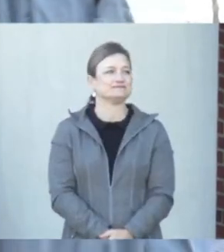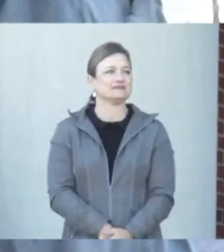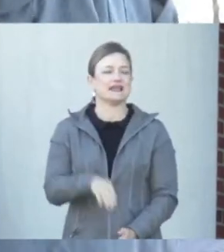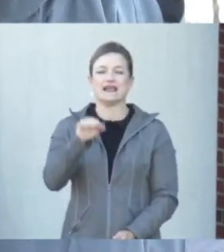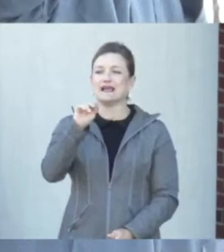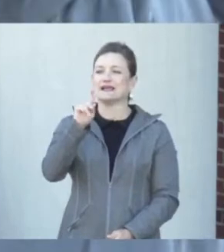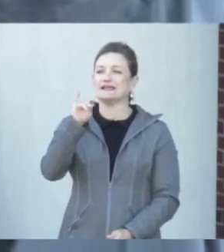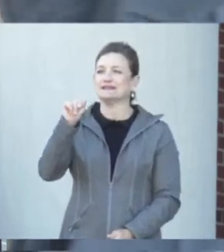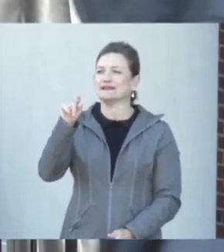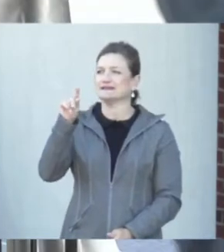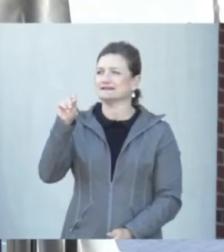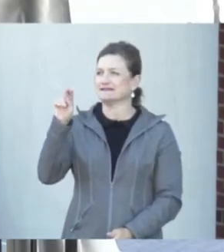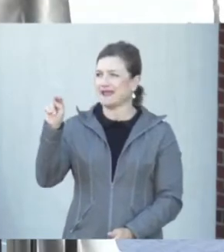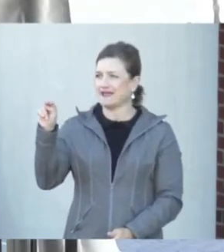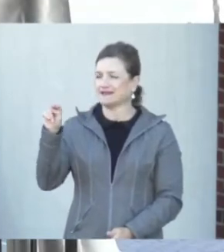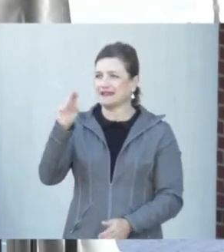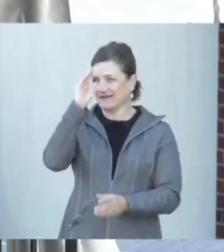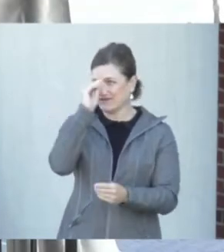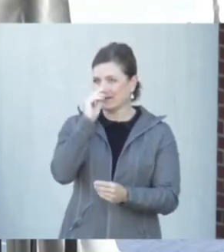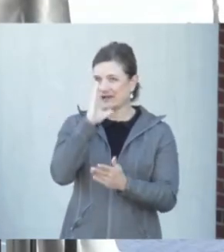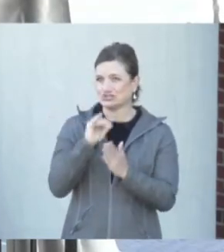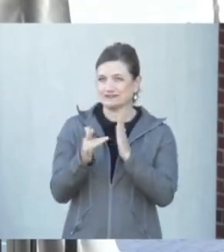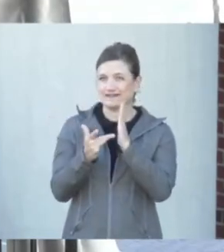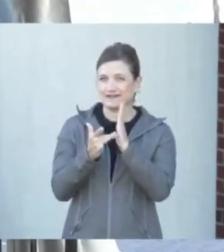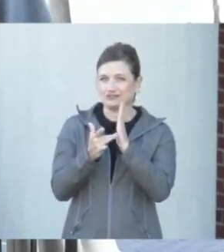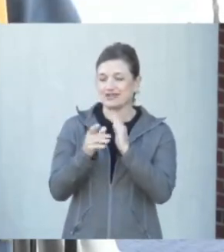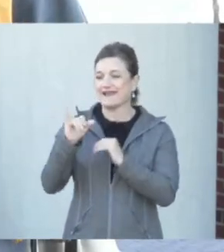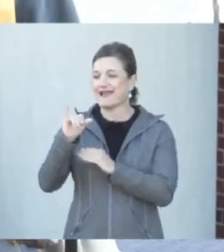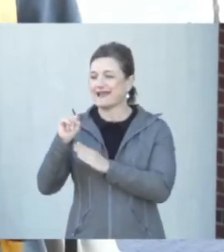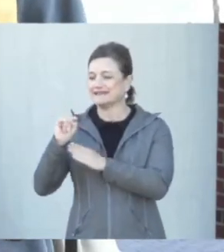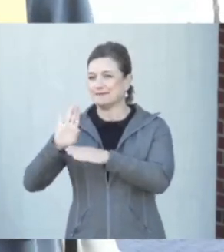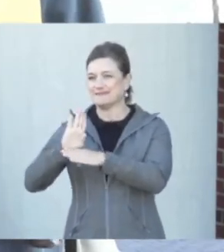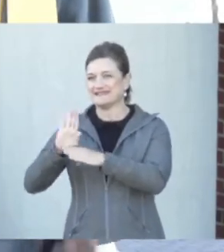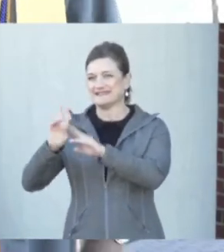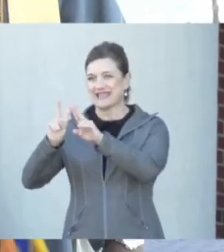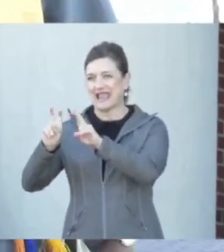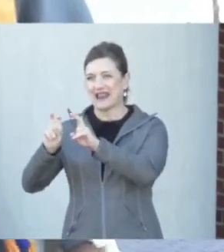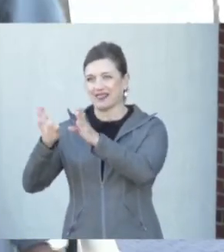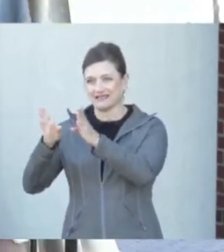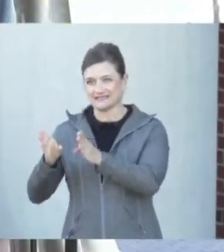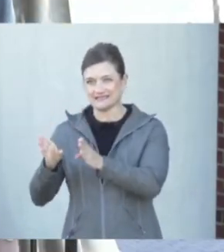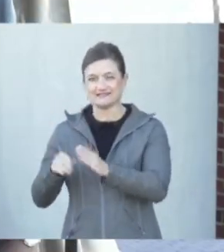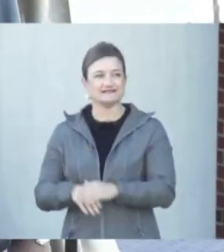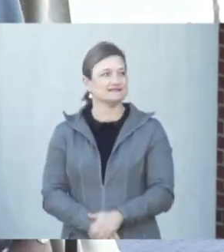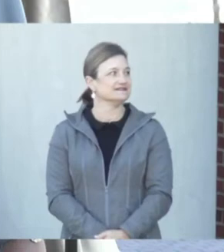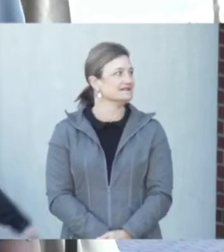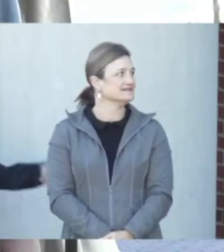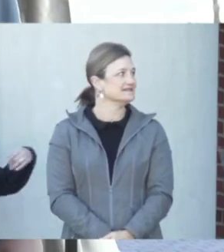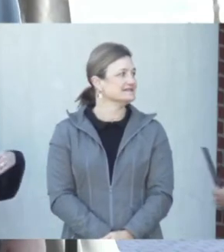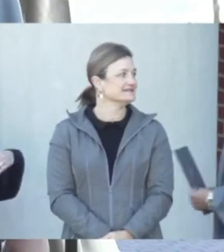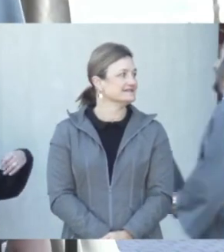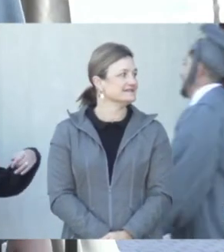Apita Deb, Information Technology, IT Business Analyst.